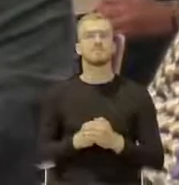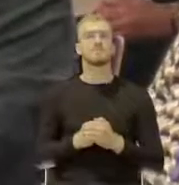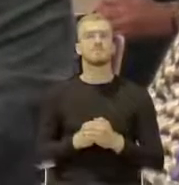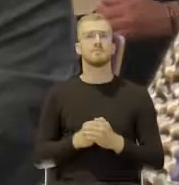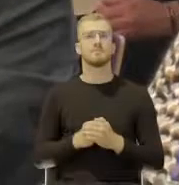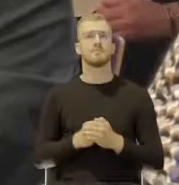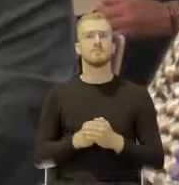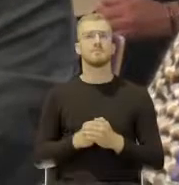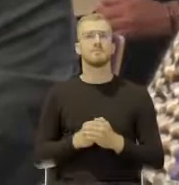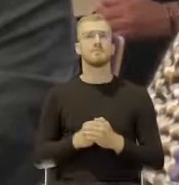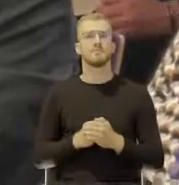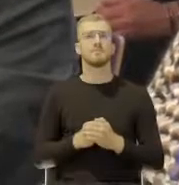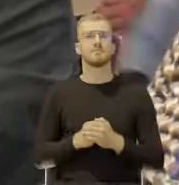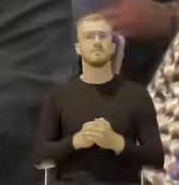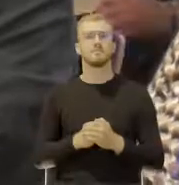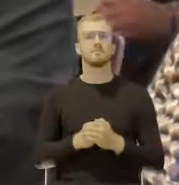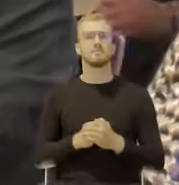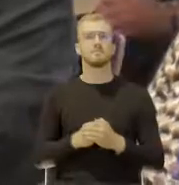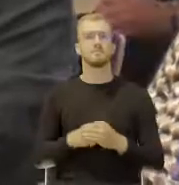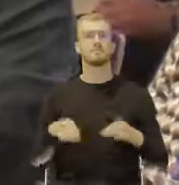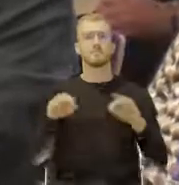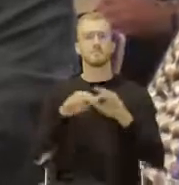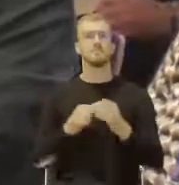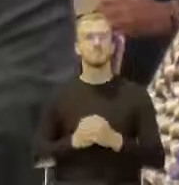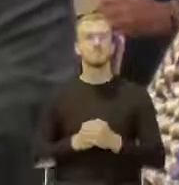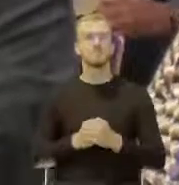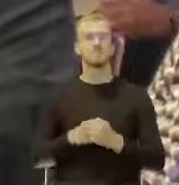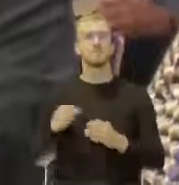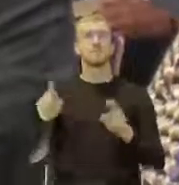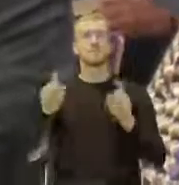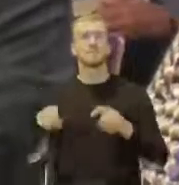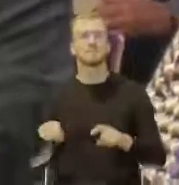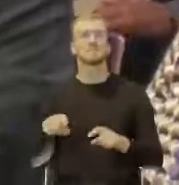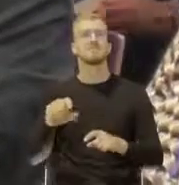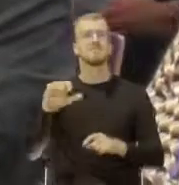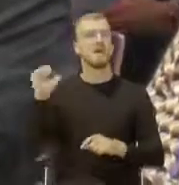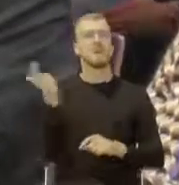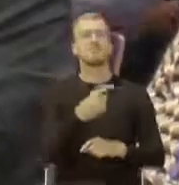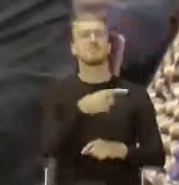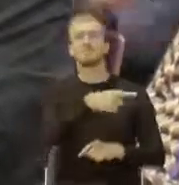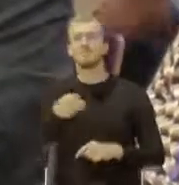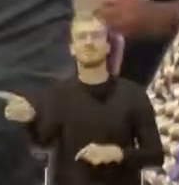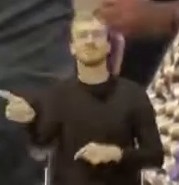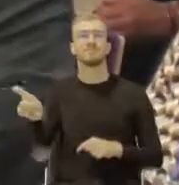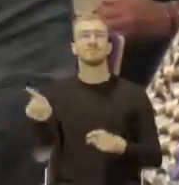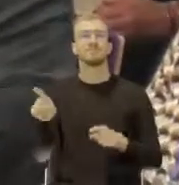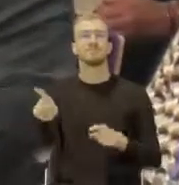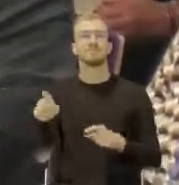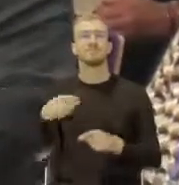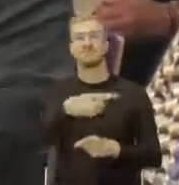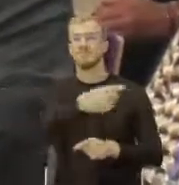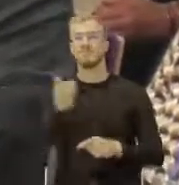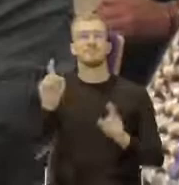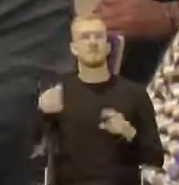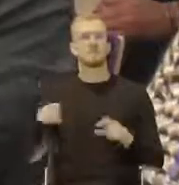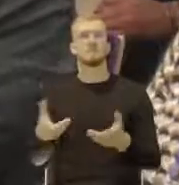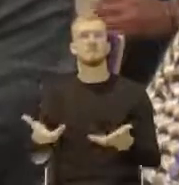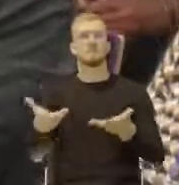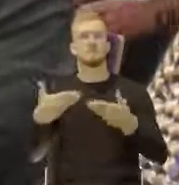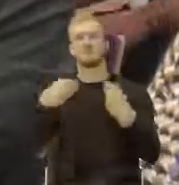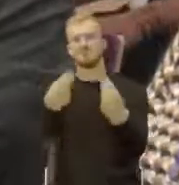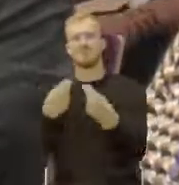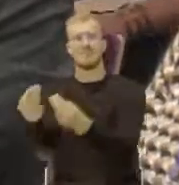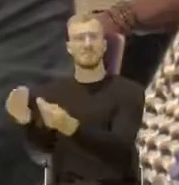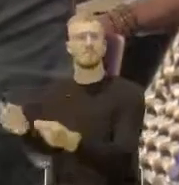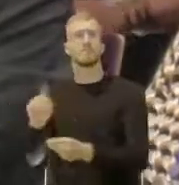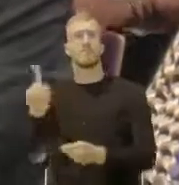of all actors. This means that we need to address the renewal of the multilateral system to respond